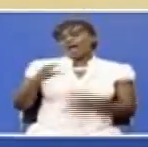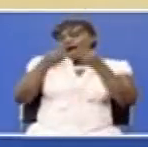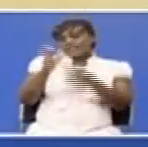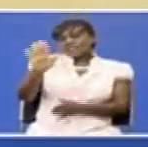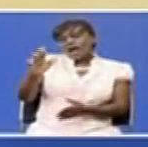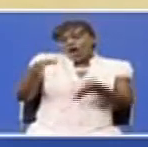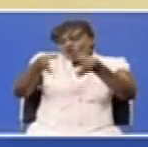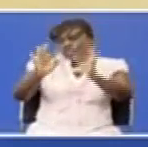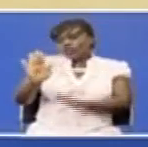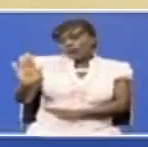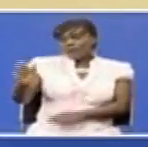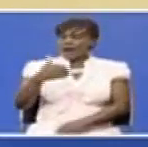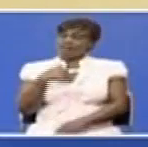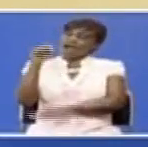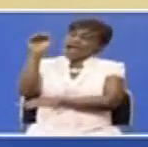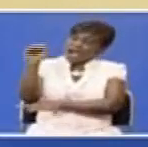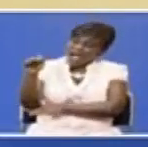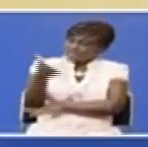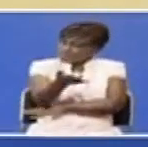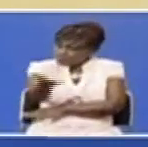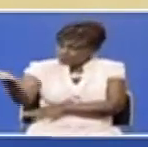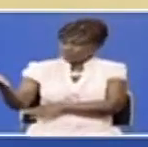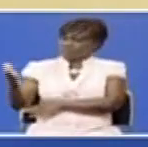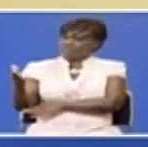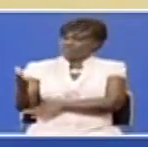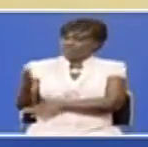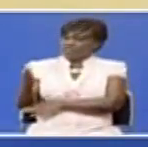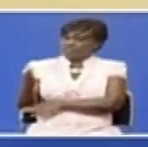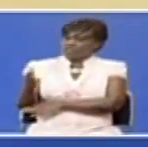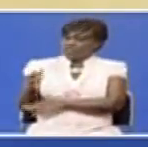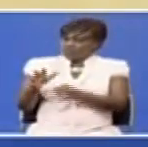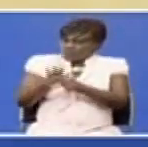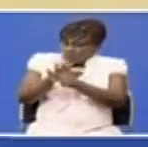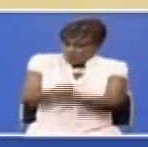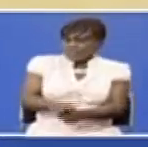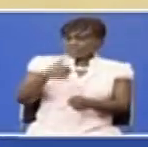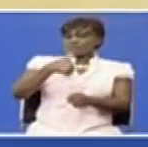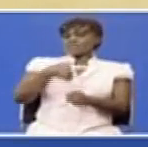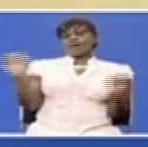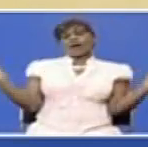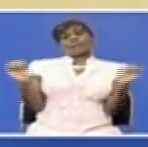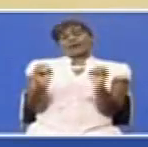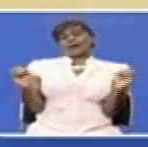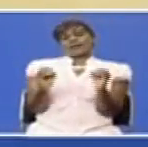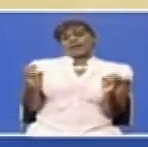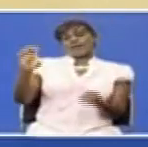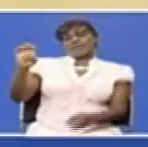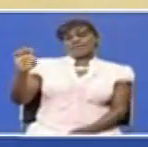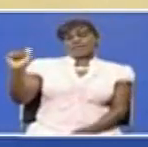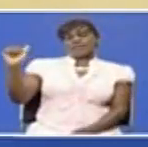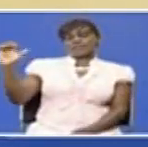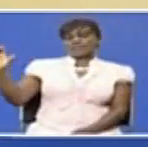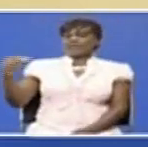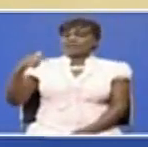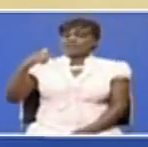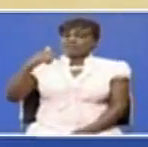your officers. Ask them, don't try to harass the Odinga with EACC officials. I